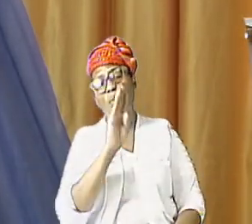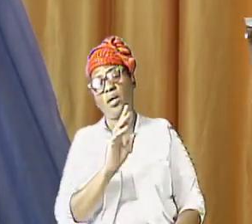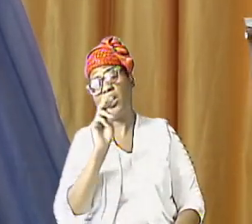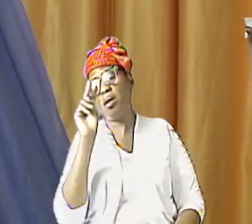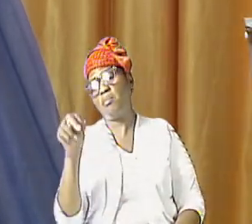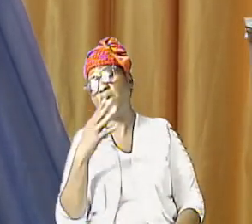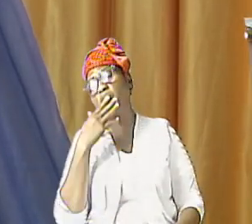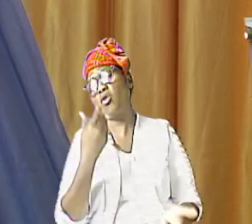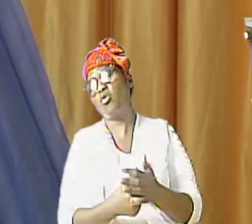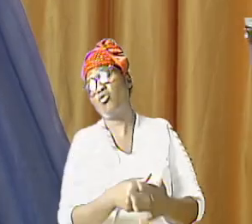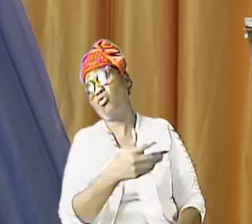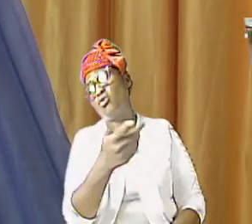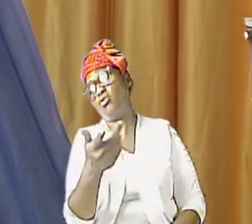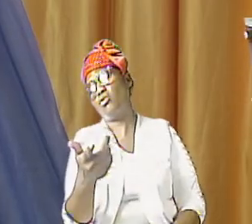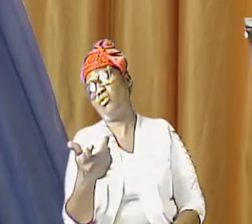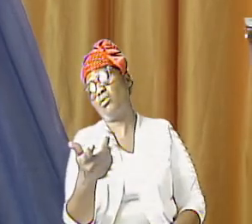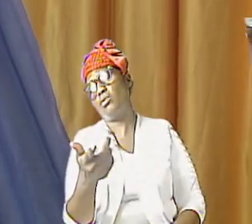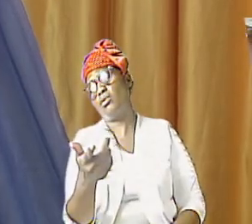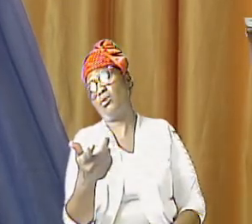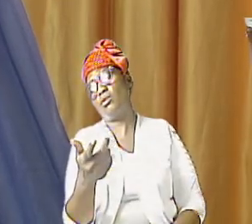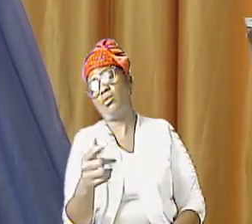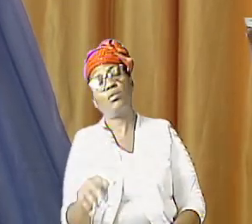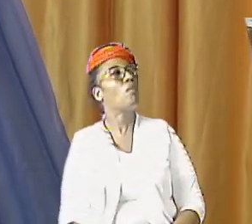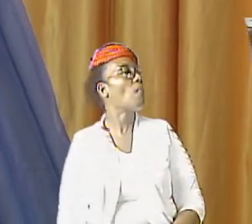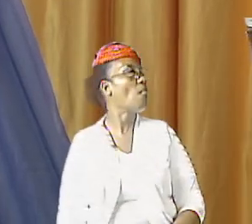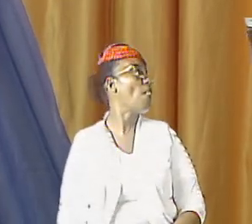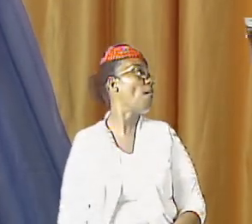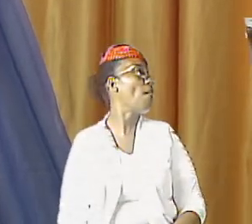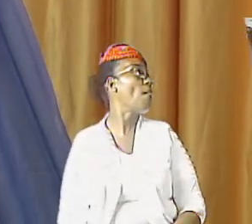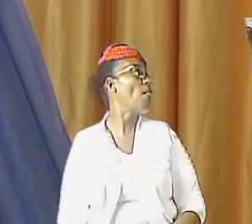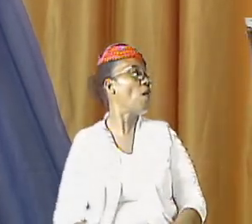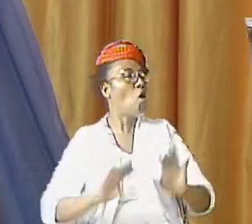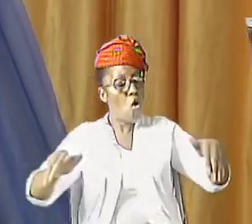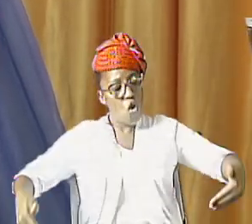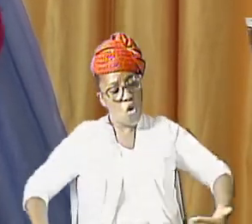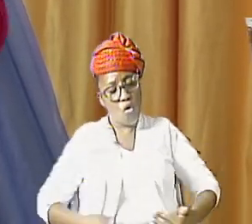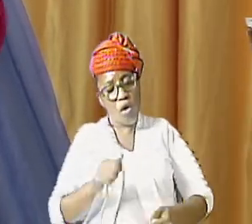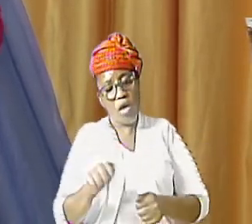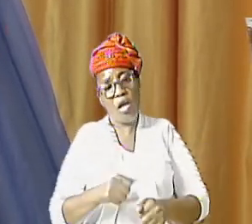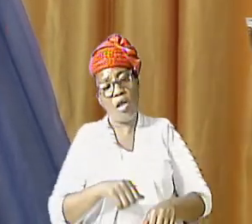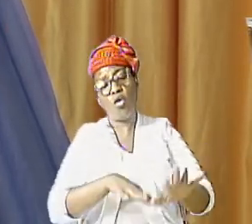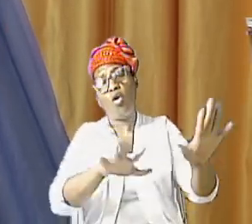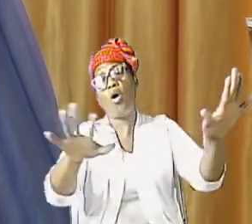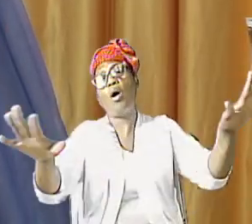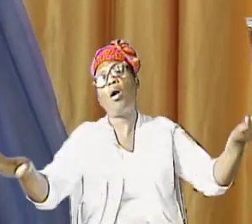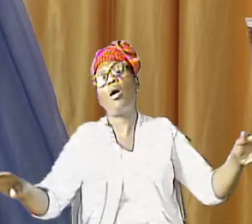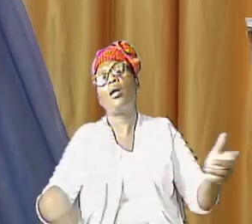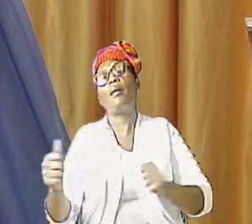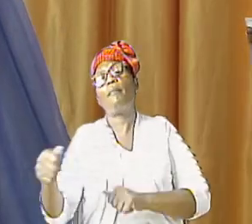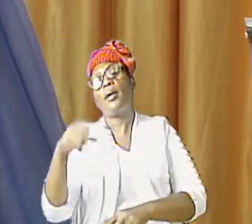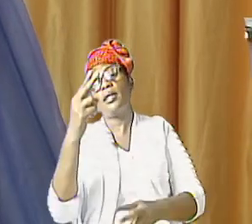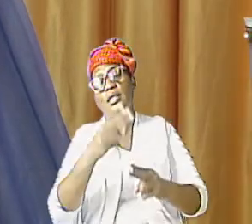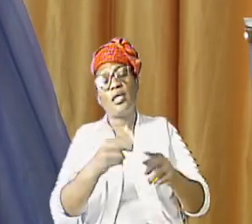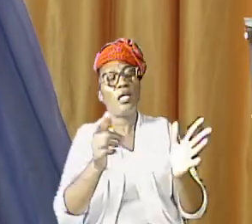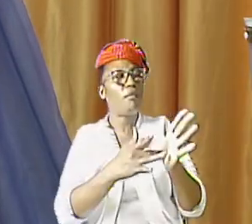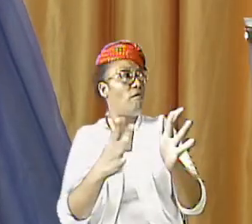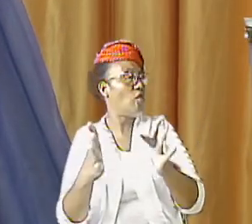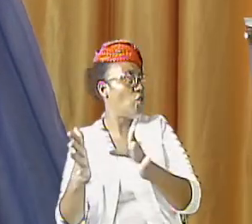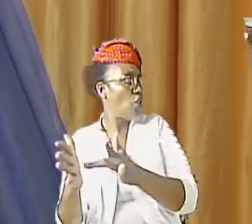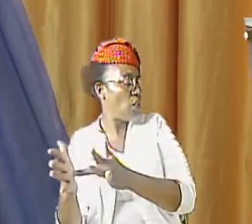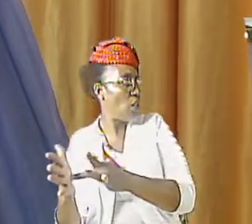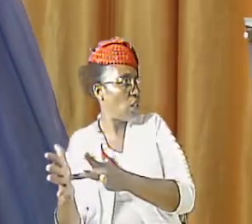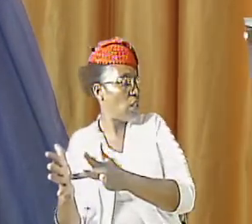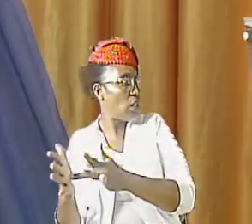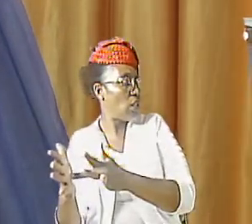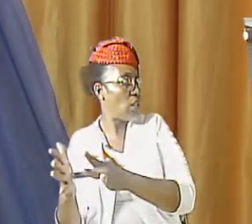you? Amen. Praise God. I just want to greet everyone in the mighty name of Jesus.